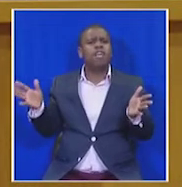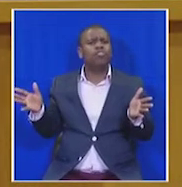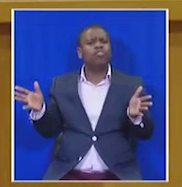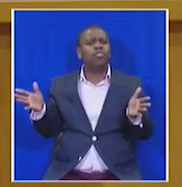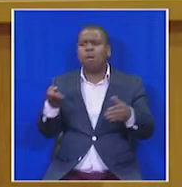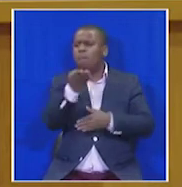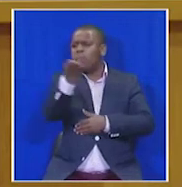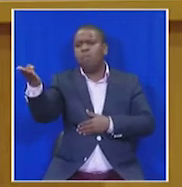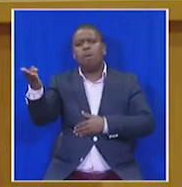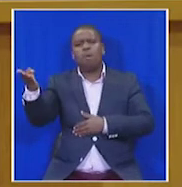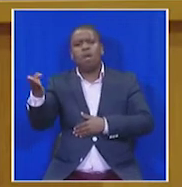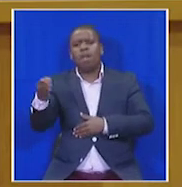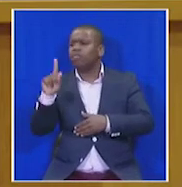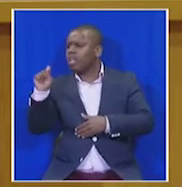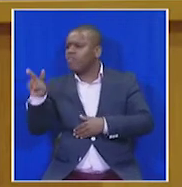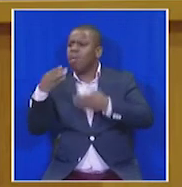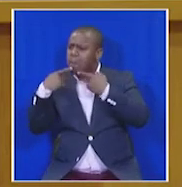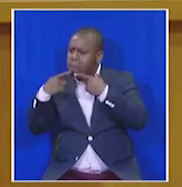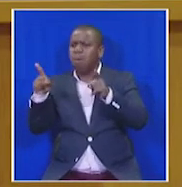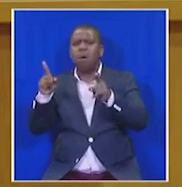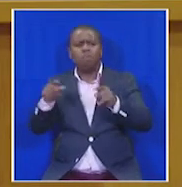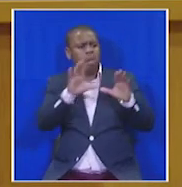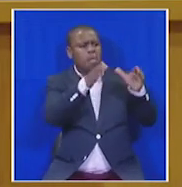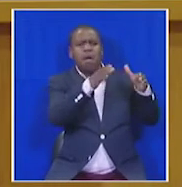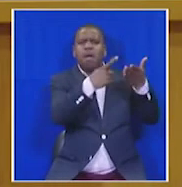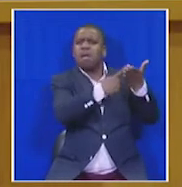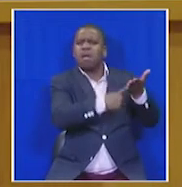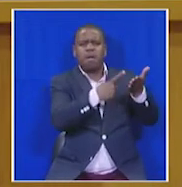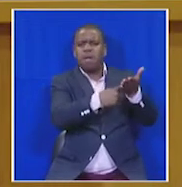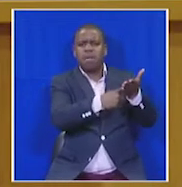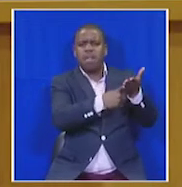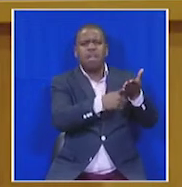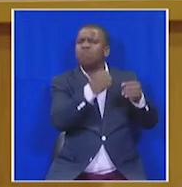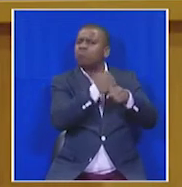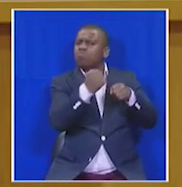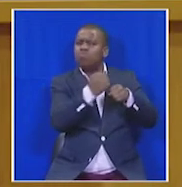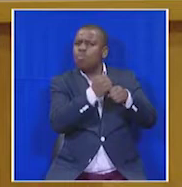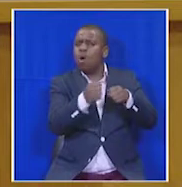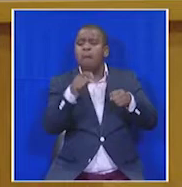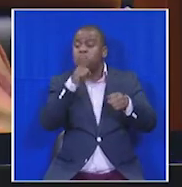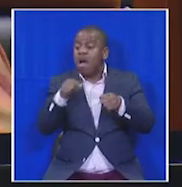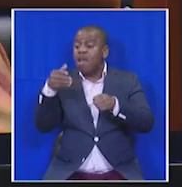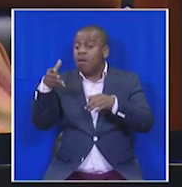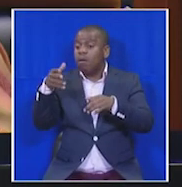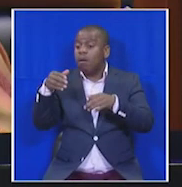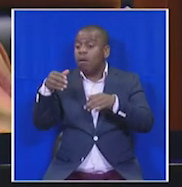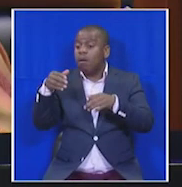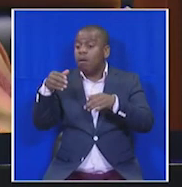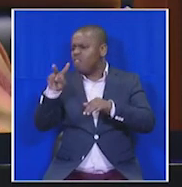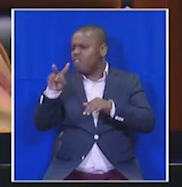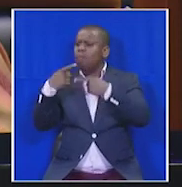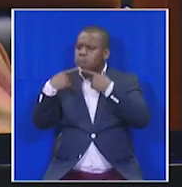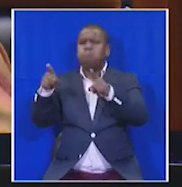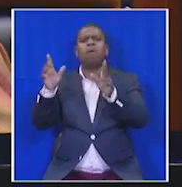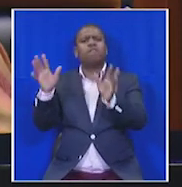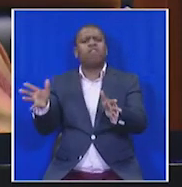public arena. It wasn't some cabinet discussion. It was something he Honorable launched. Steenhuisen, May I please finish? you have not been given an